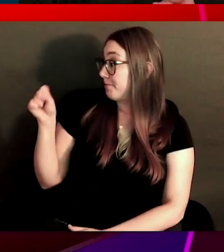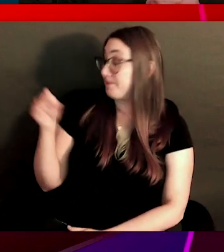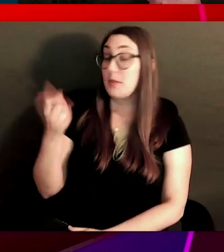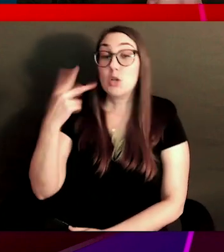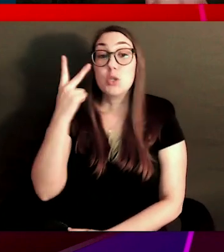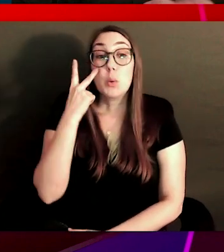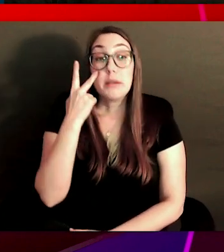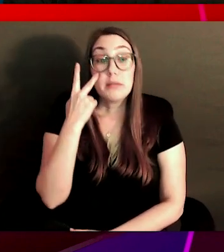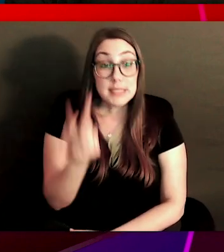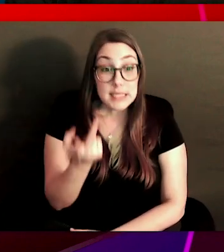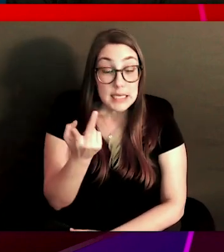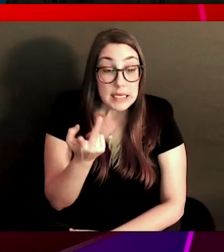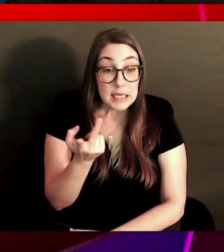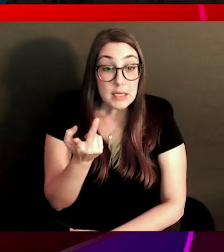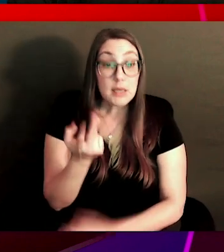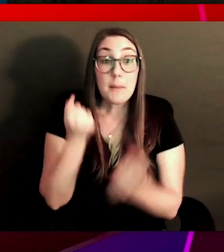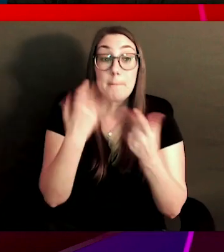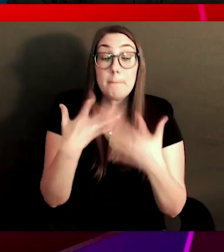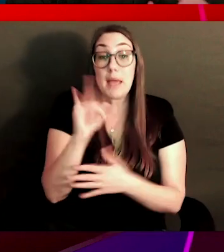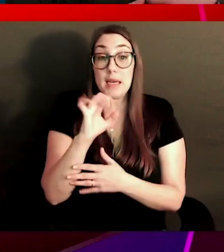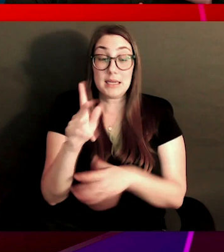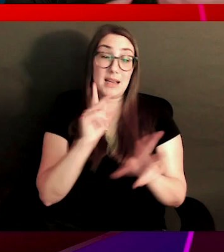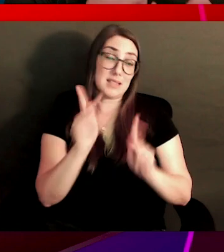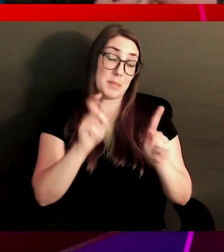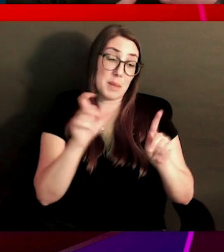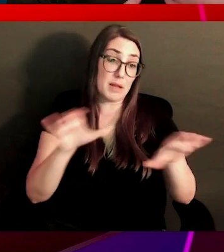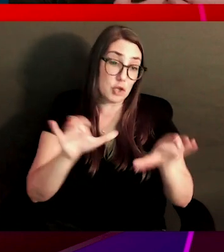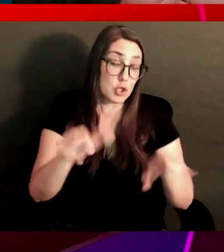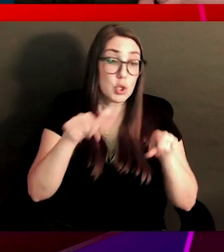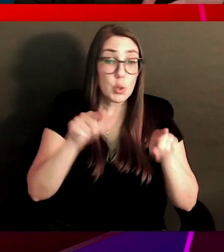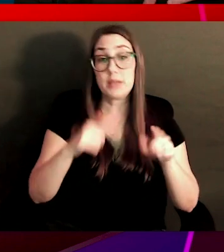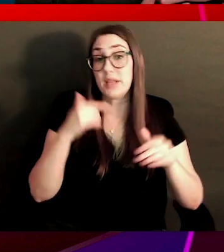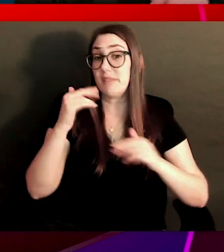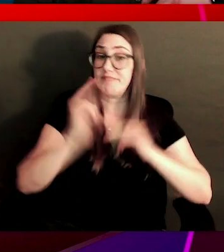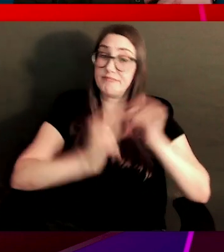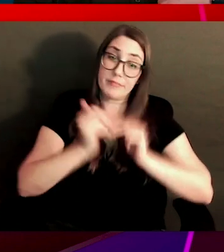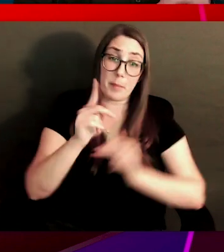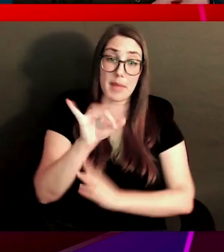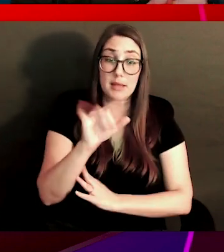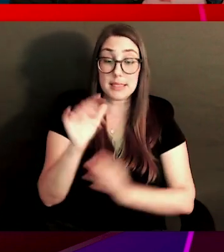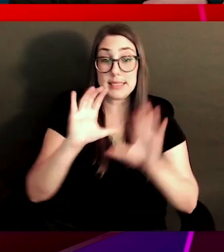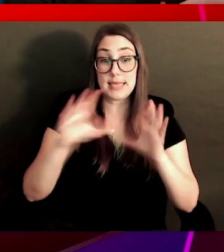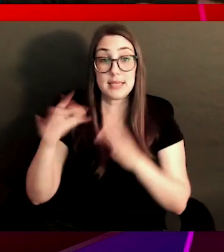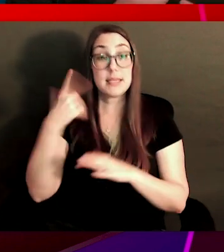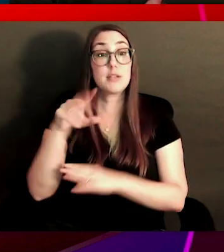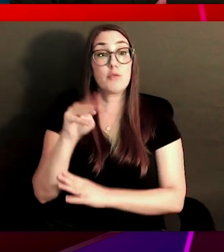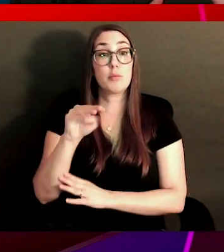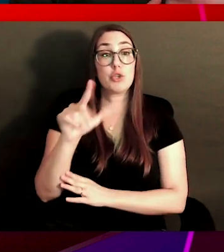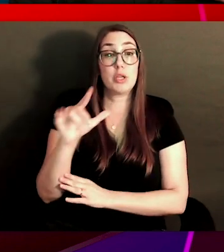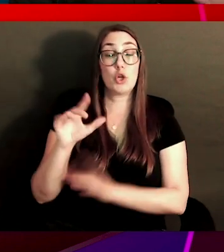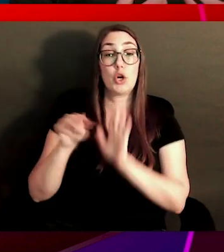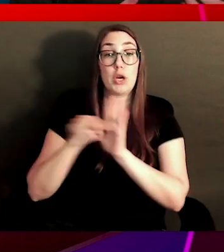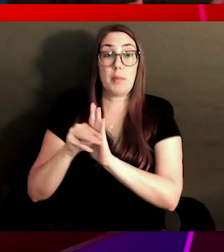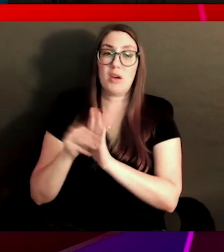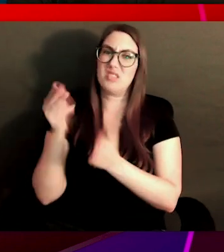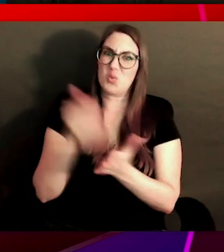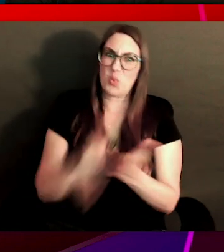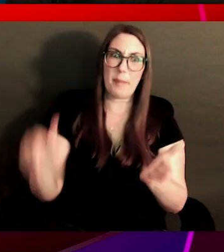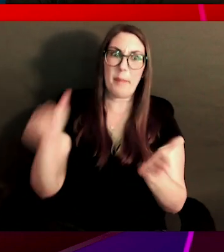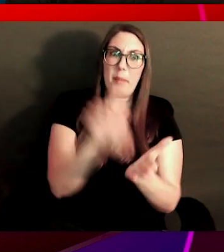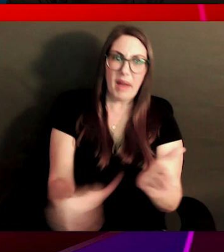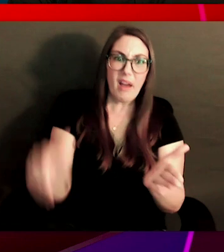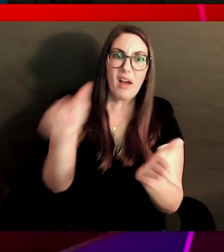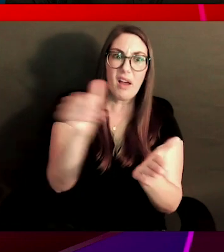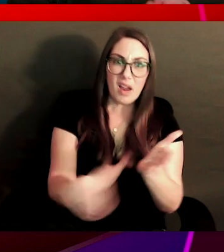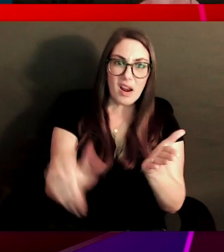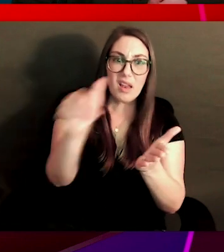that, you know, a lot of the tasks that people need to do as they go about building data sets for their machine learning models is pretty repetitive and a lot of